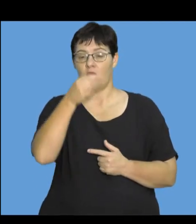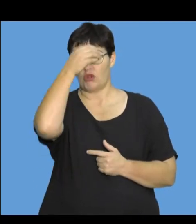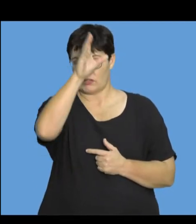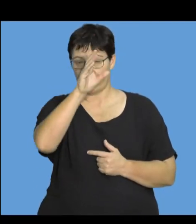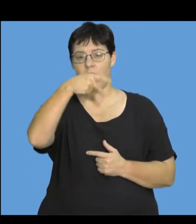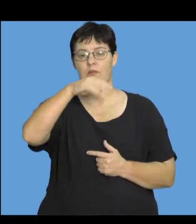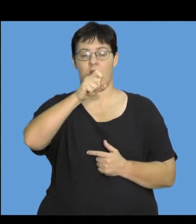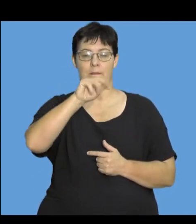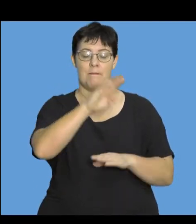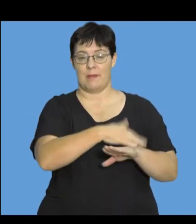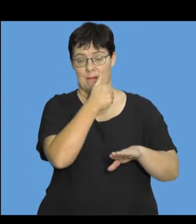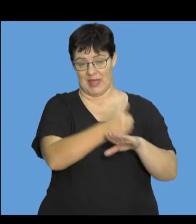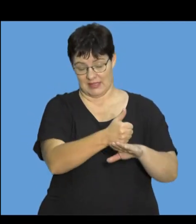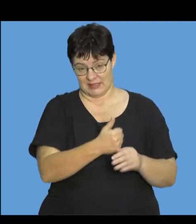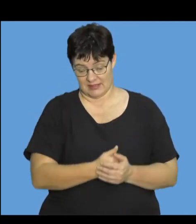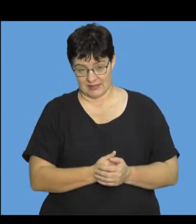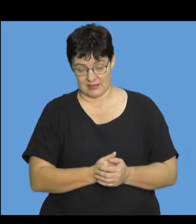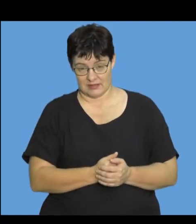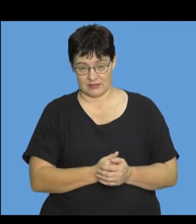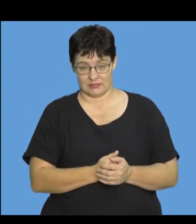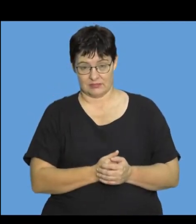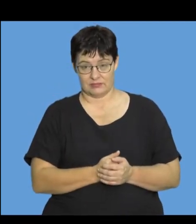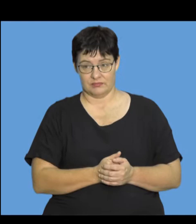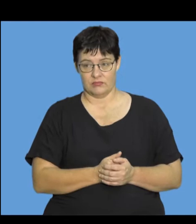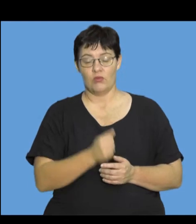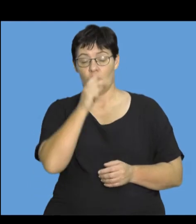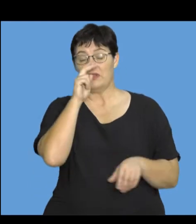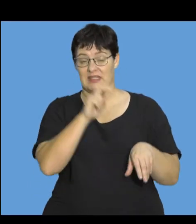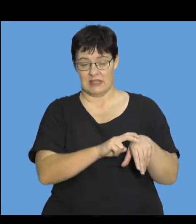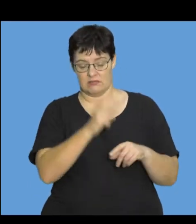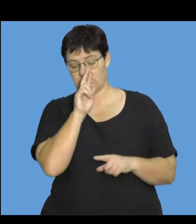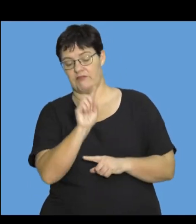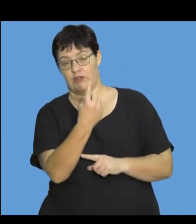of prime basis. That's the main thing that we need to